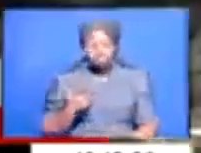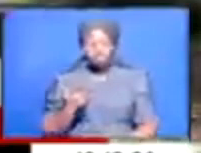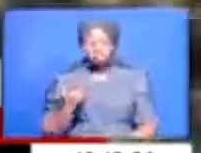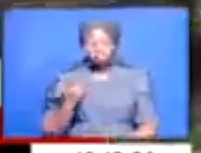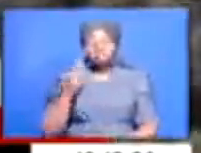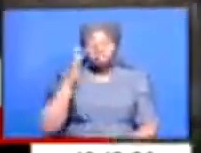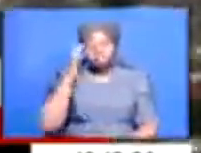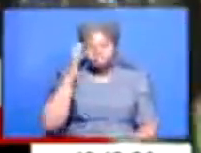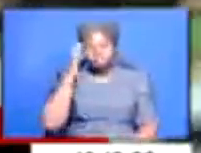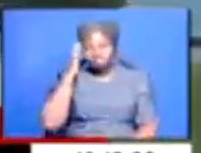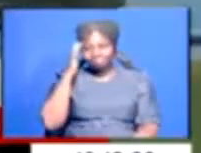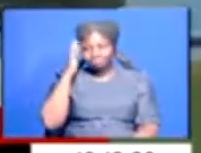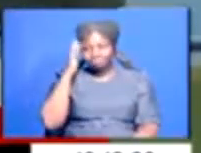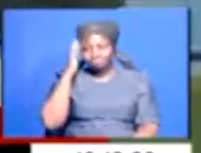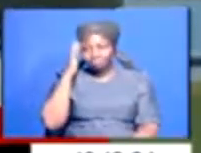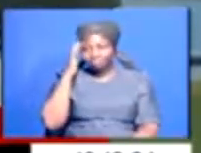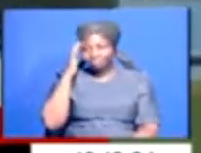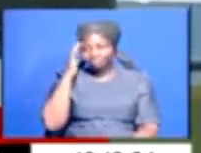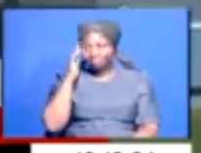It is not.